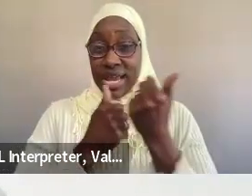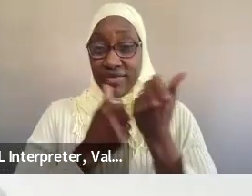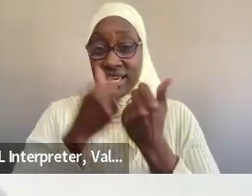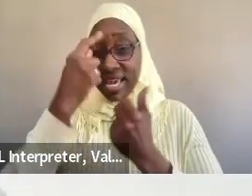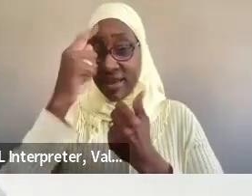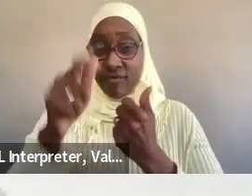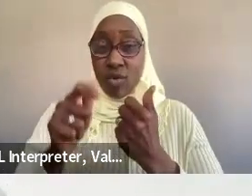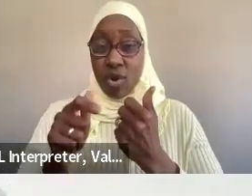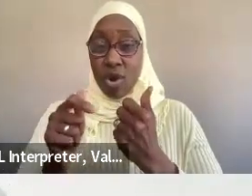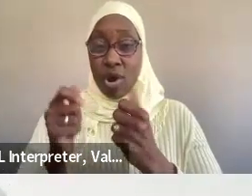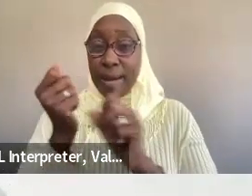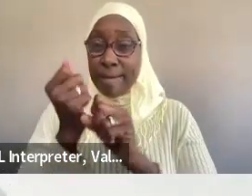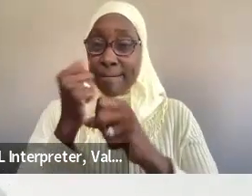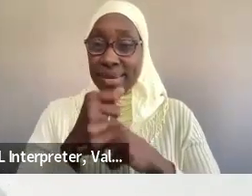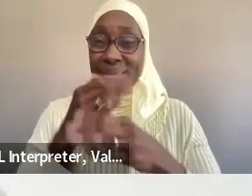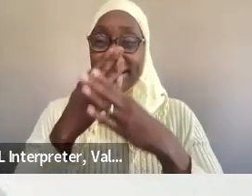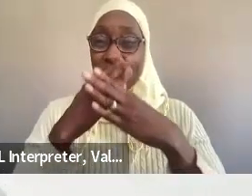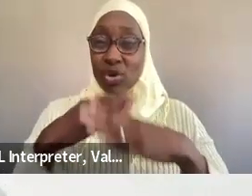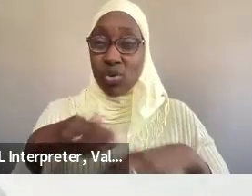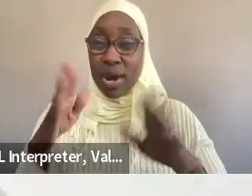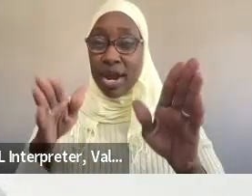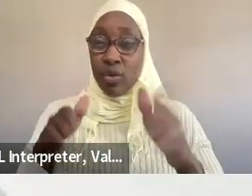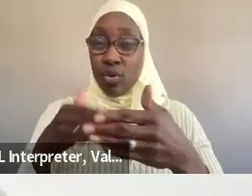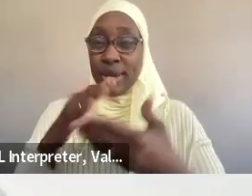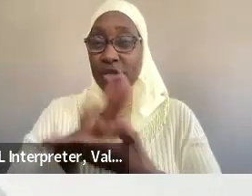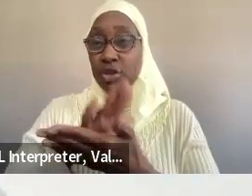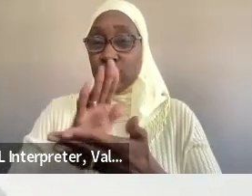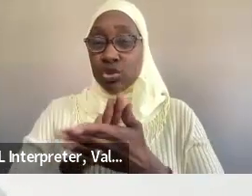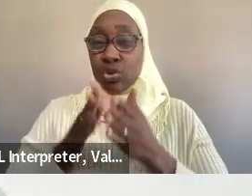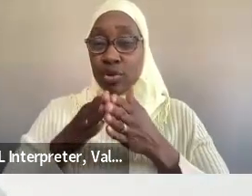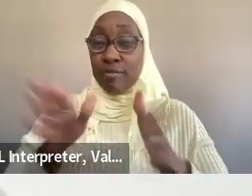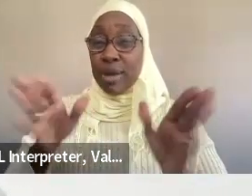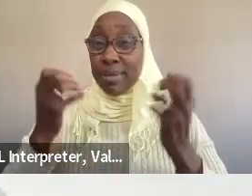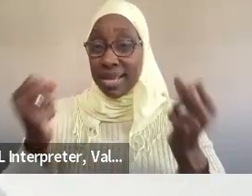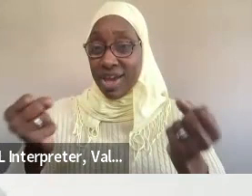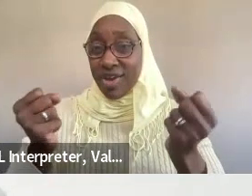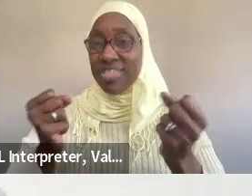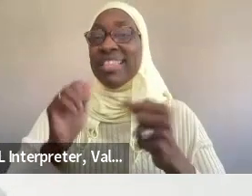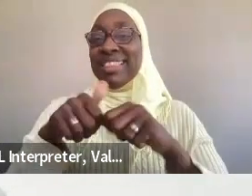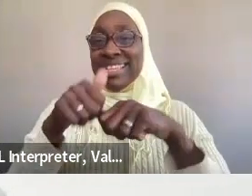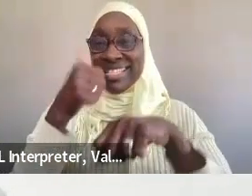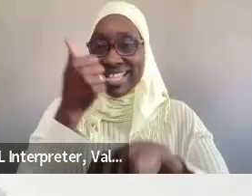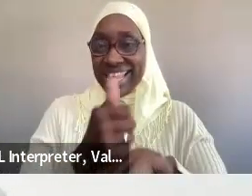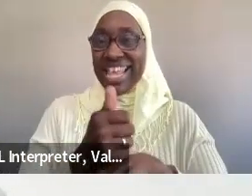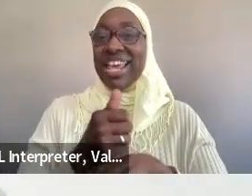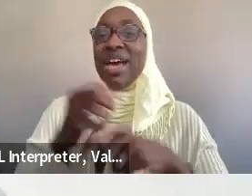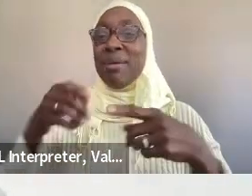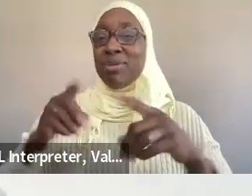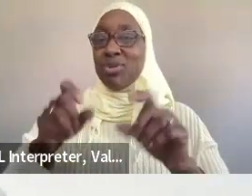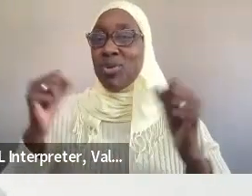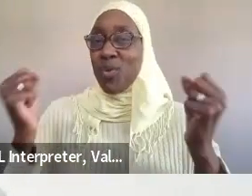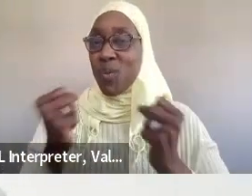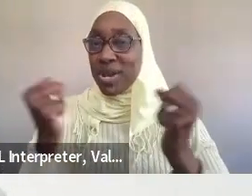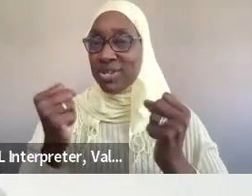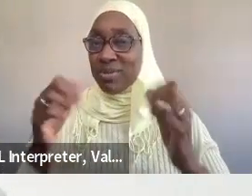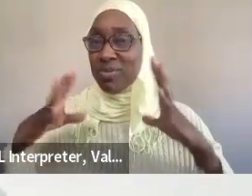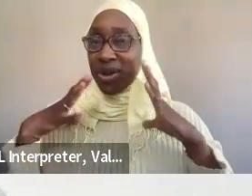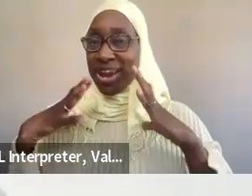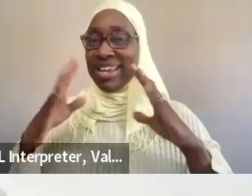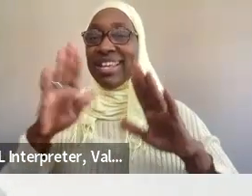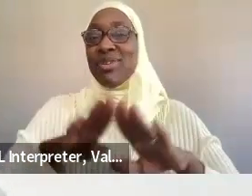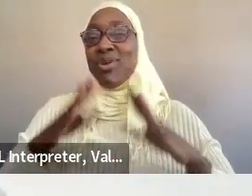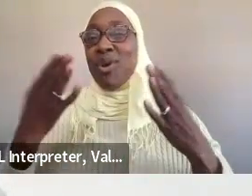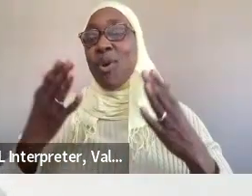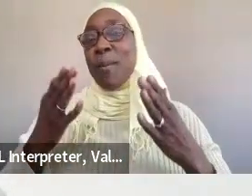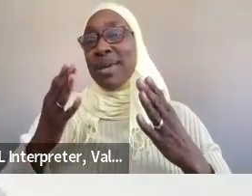room at the School of Public Health, which will be created over winter break and will open in early 2024. And